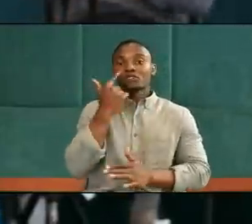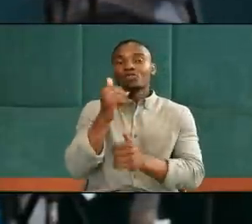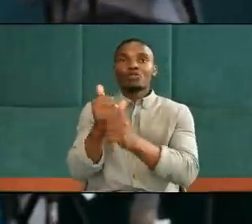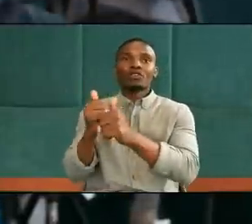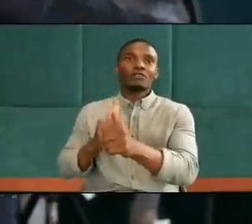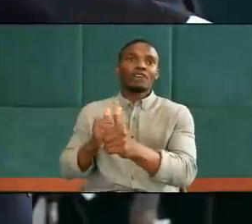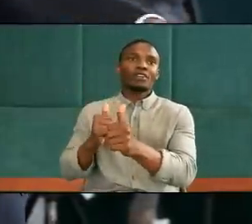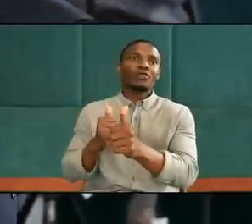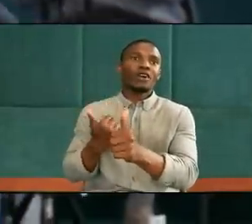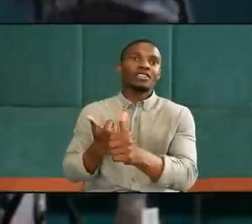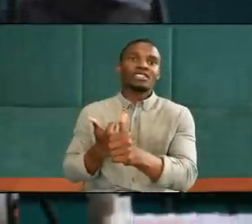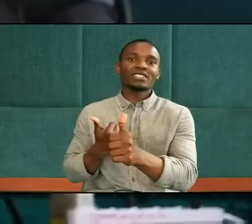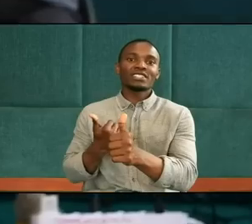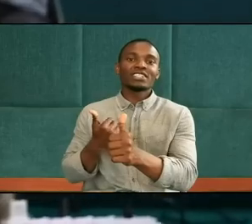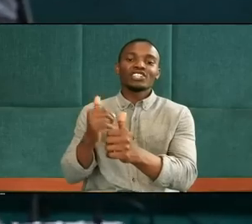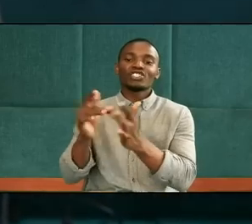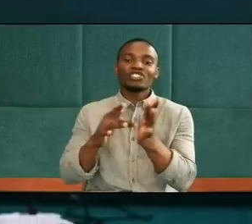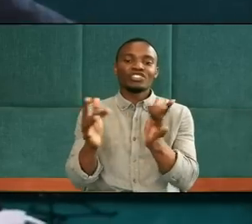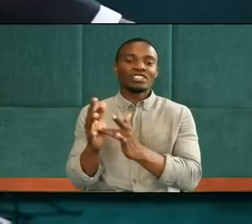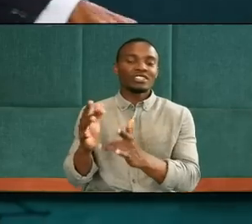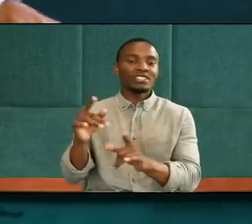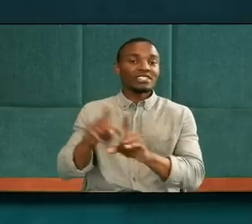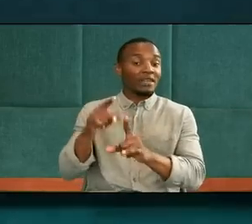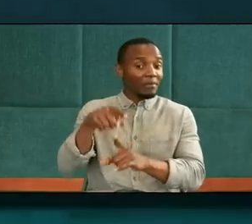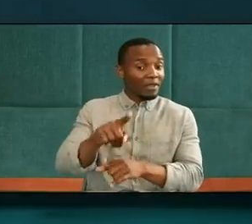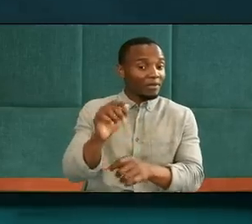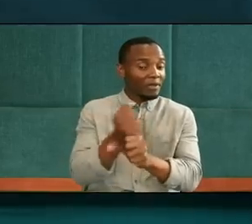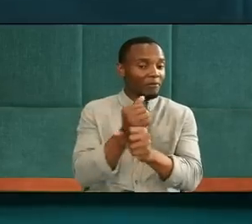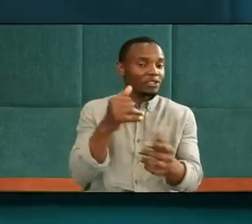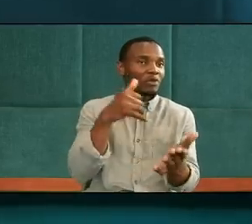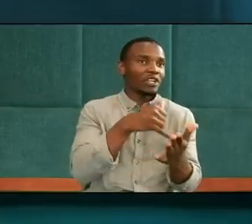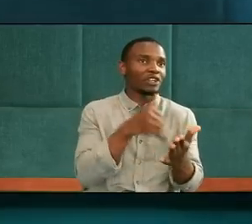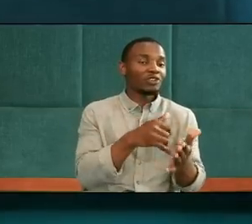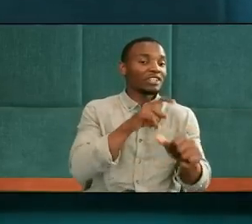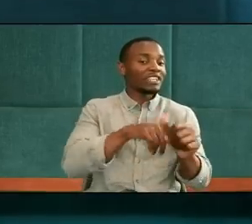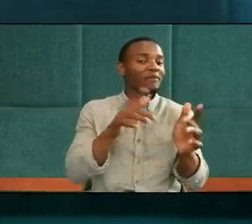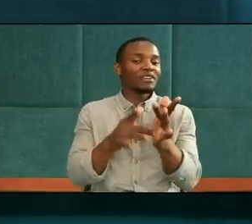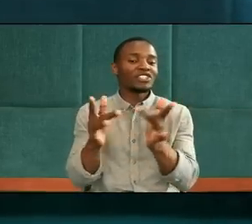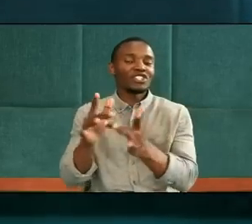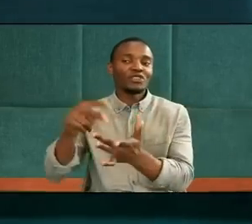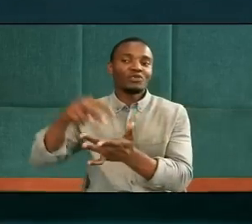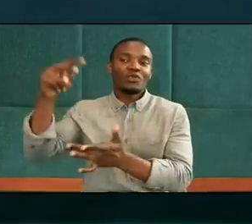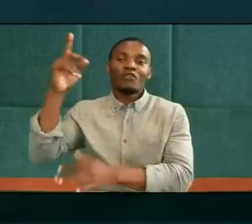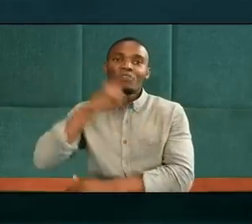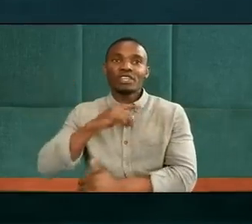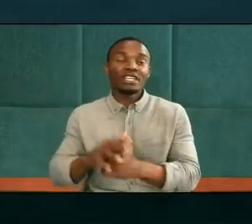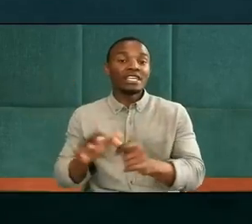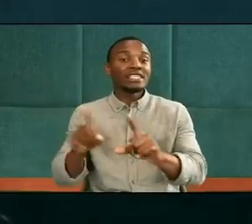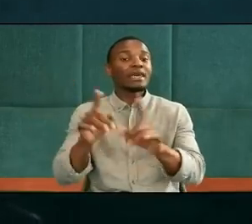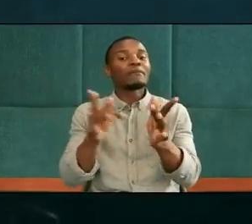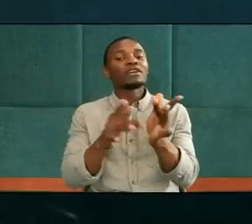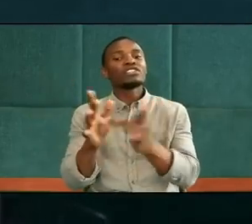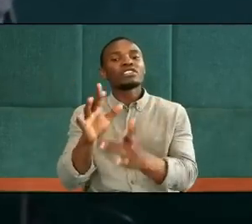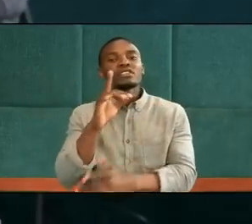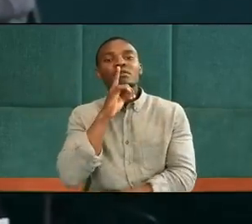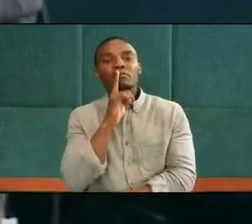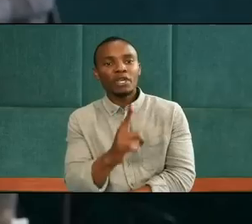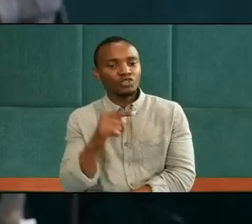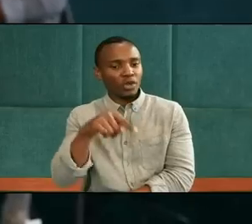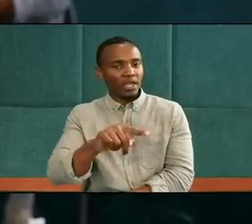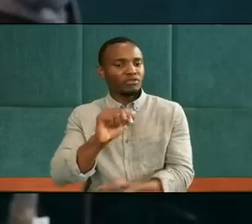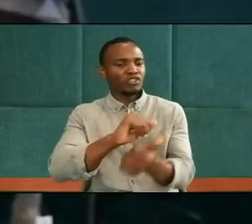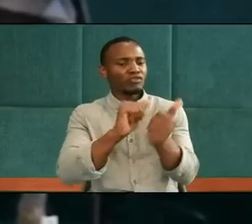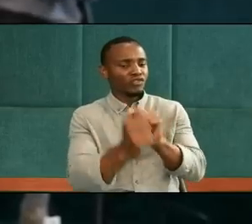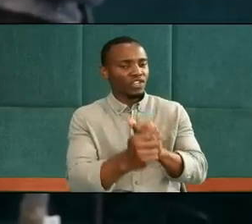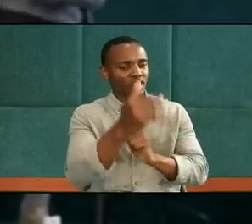Oh, yeah. That man will have no part in this church, because this man, we can't rely on this man. So Jesus makes sure that he restores him